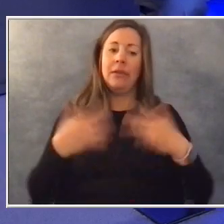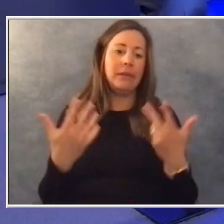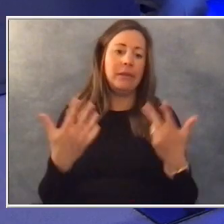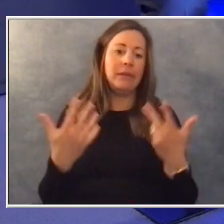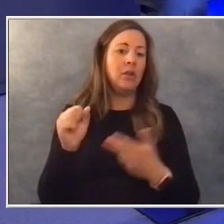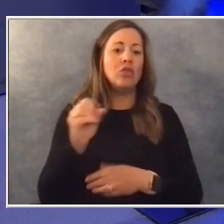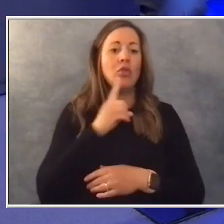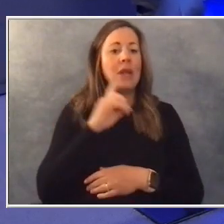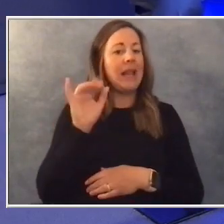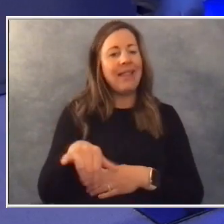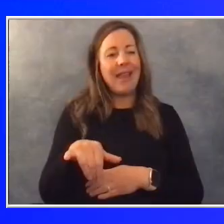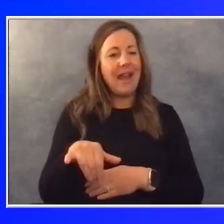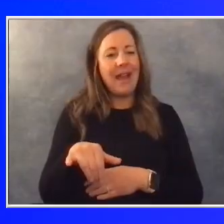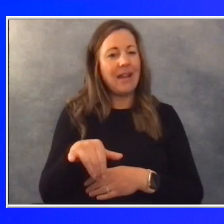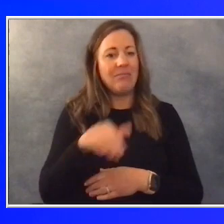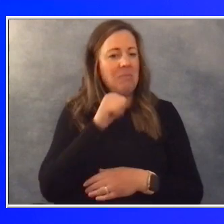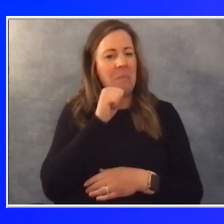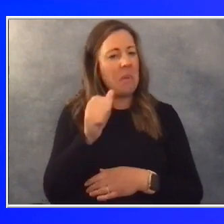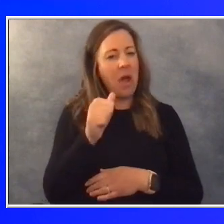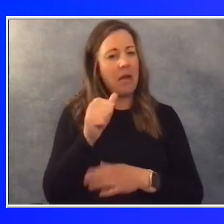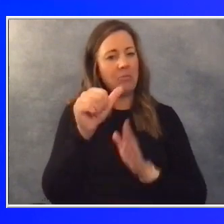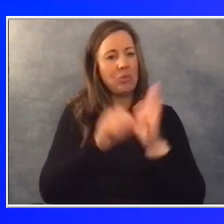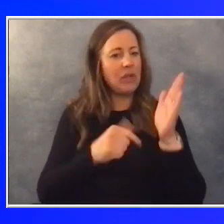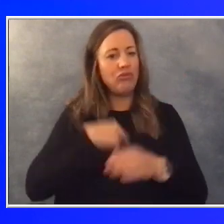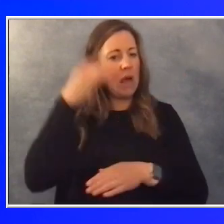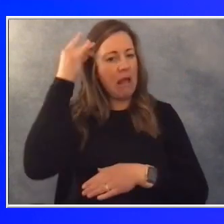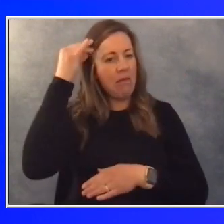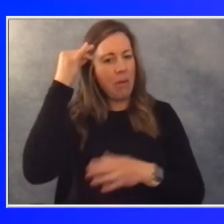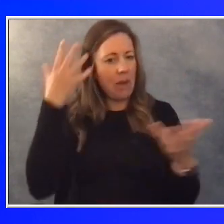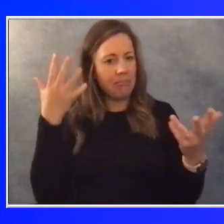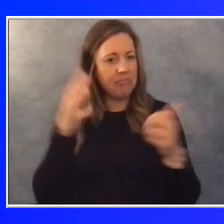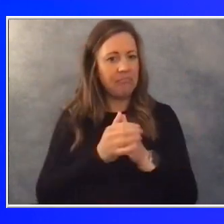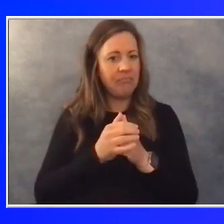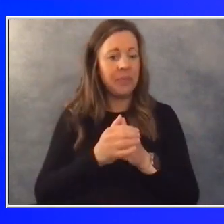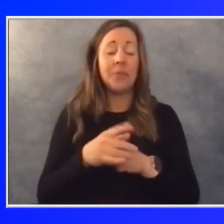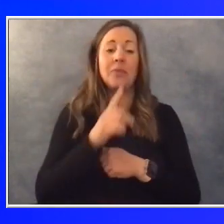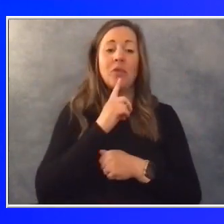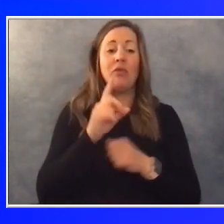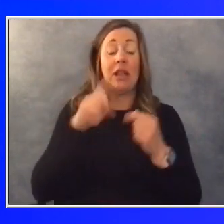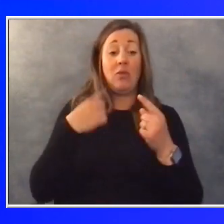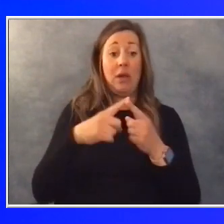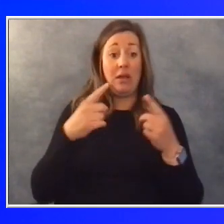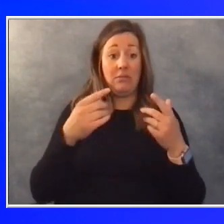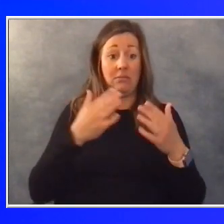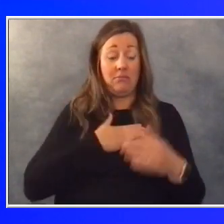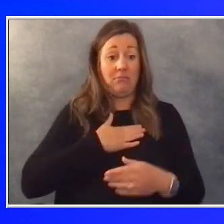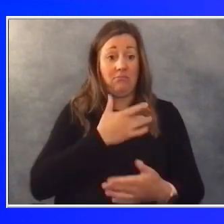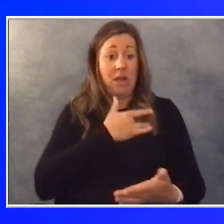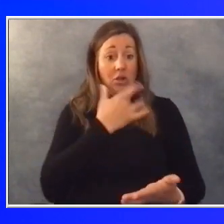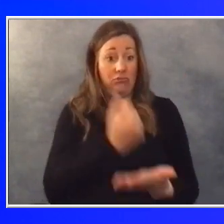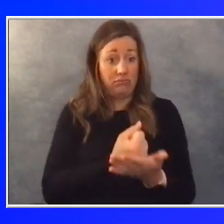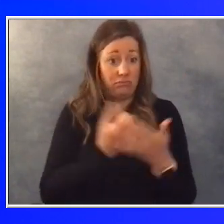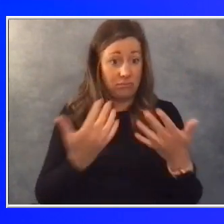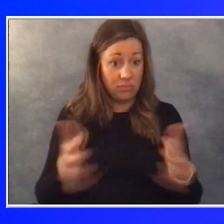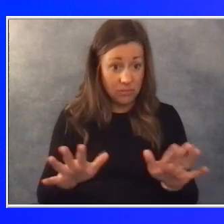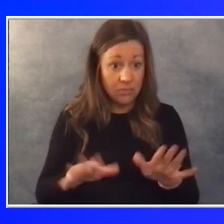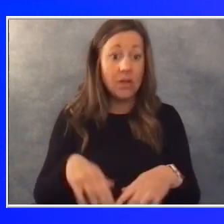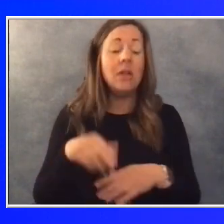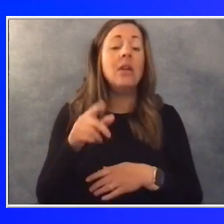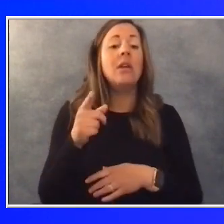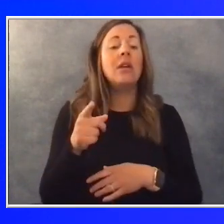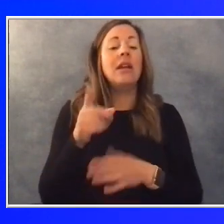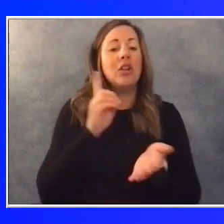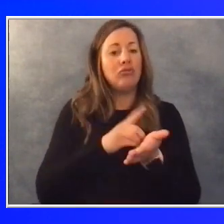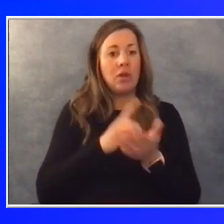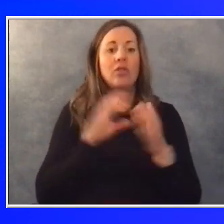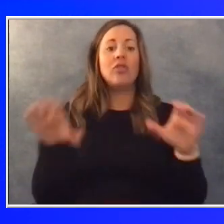wasn't something that was on the radar. In fact, when I had the heart attack, they did a